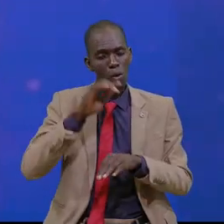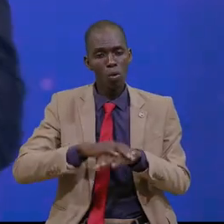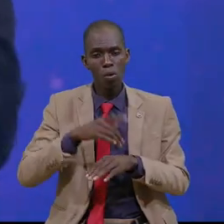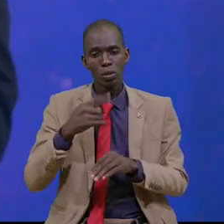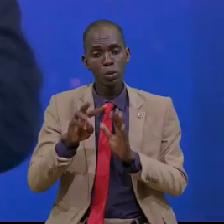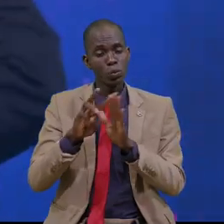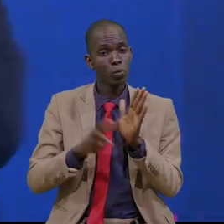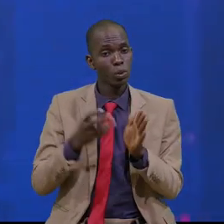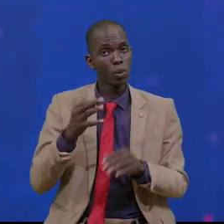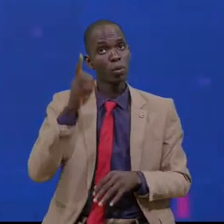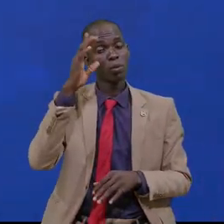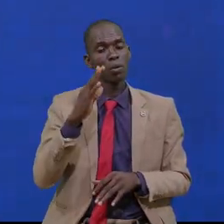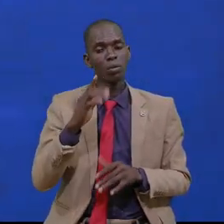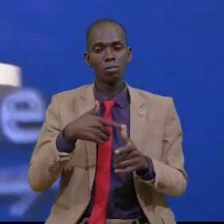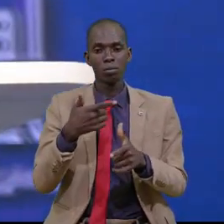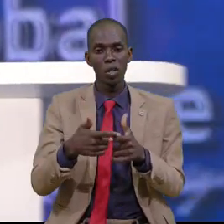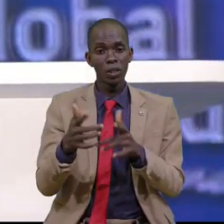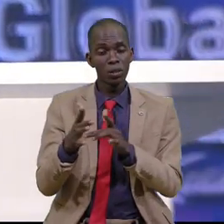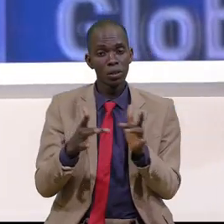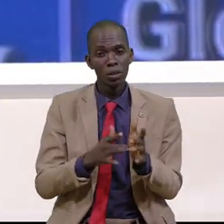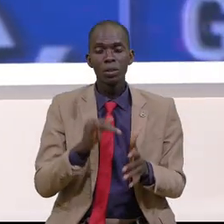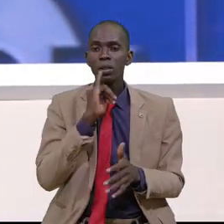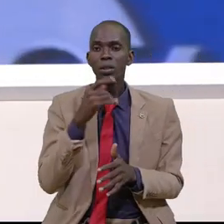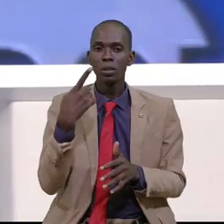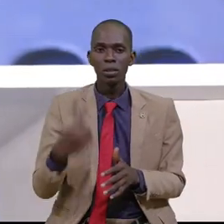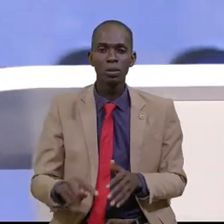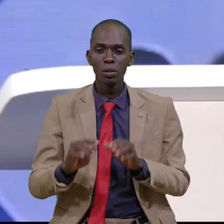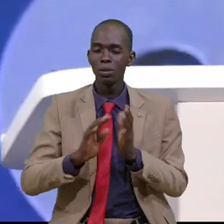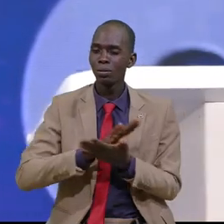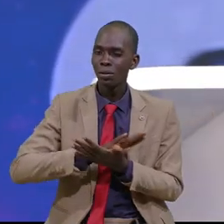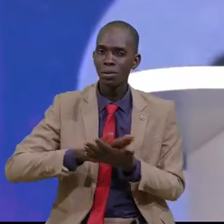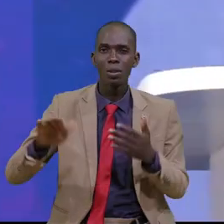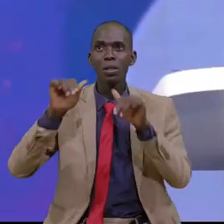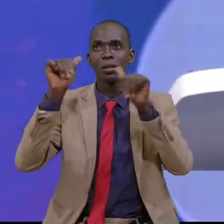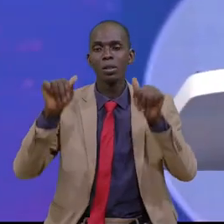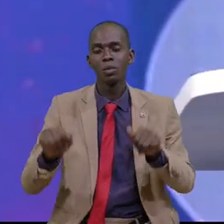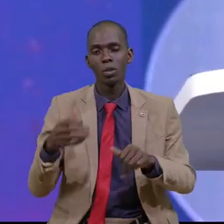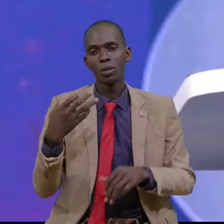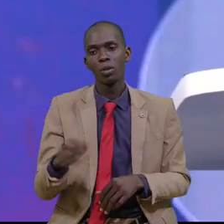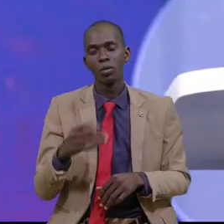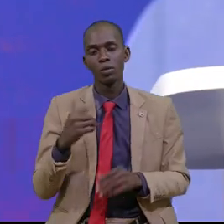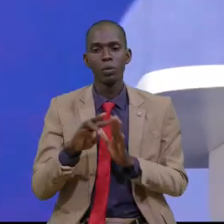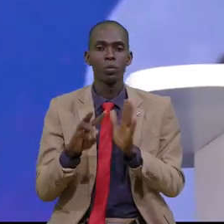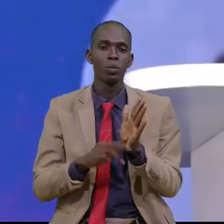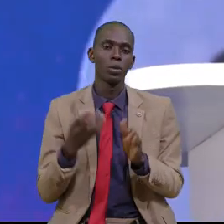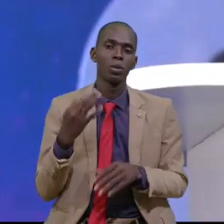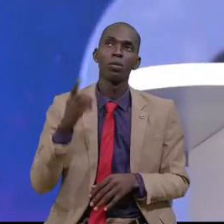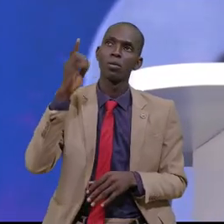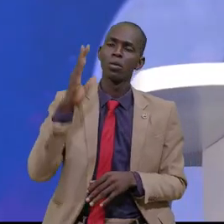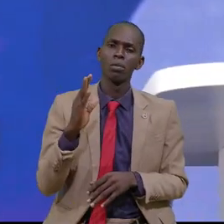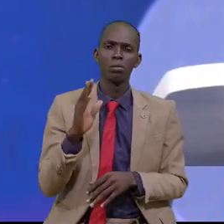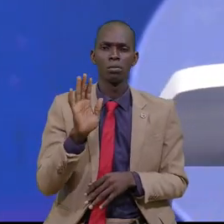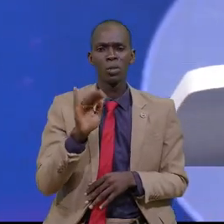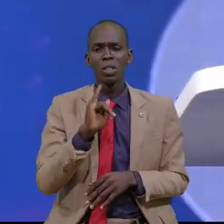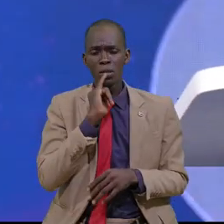the expression of the will of God. Is salvation will of God? Yes, because